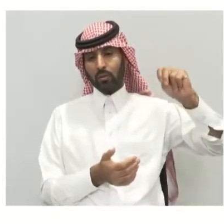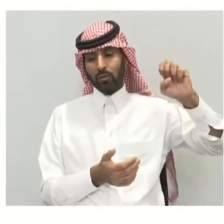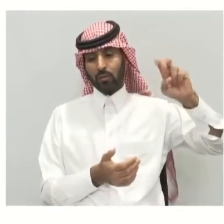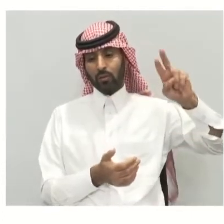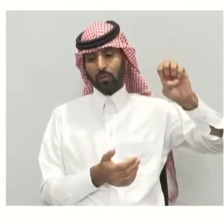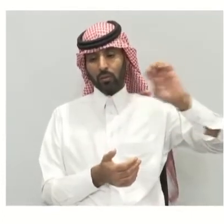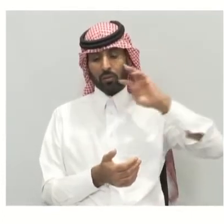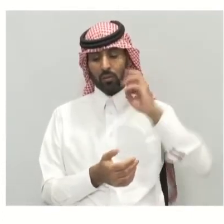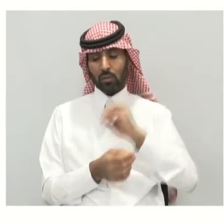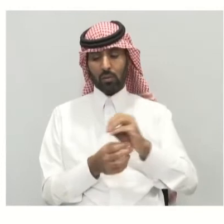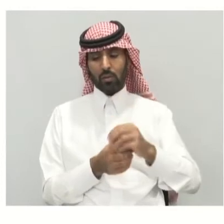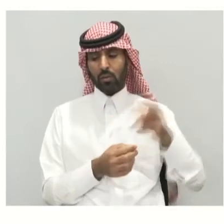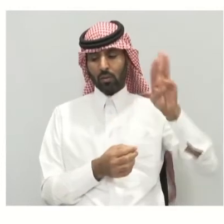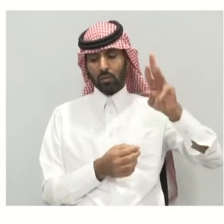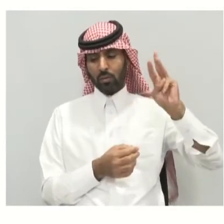Information: